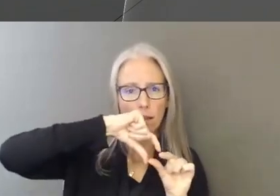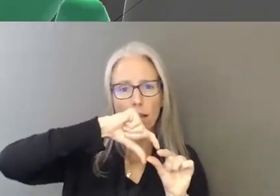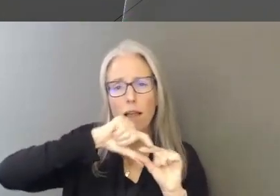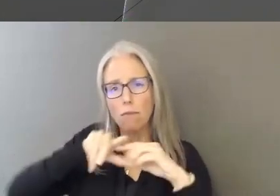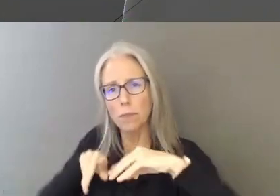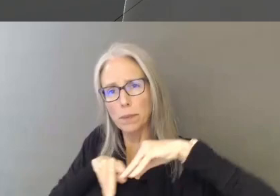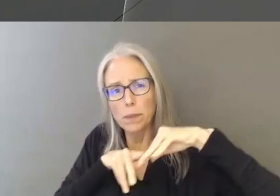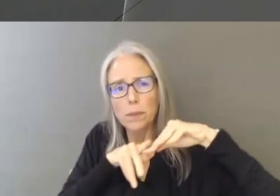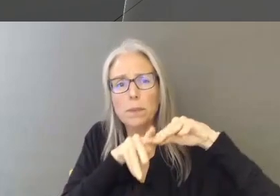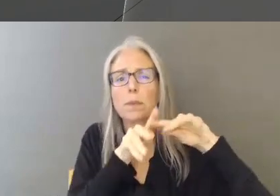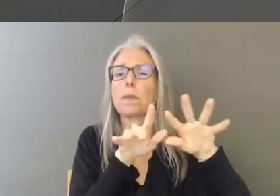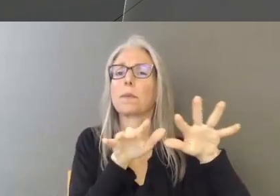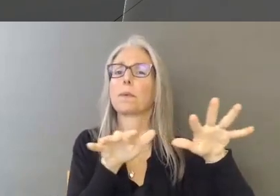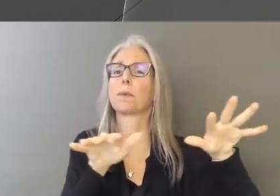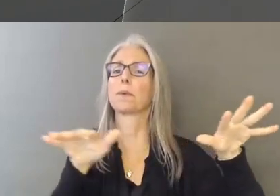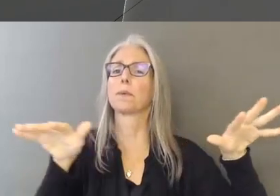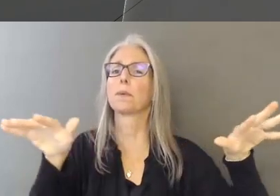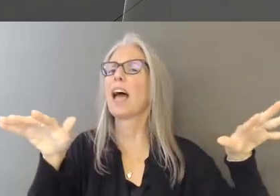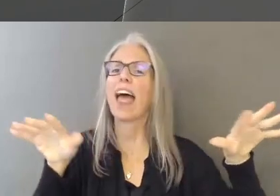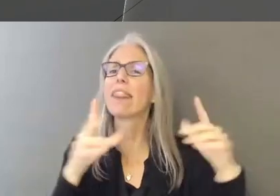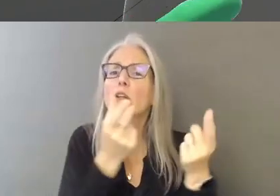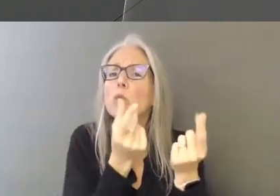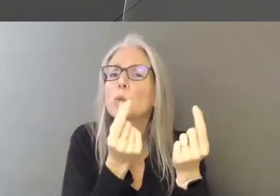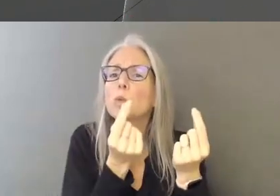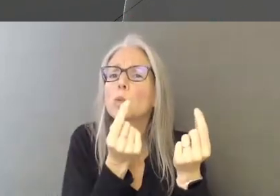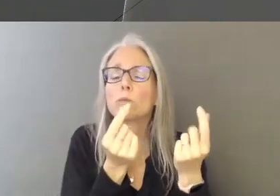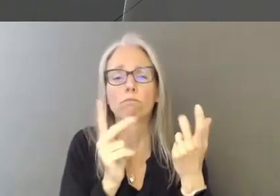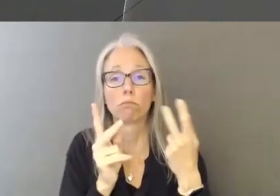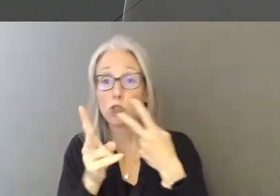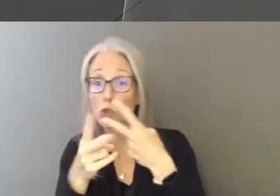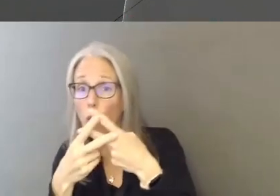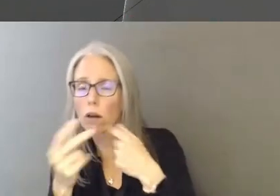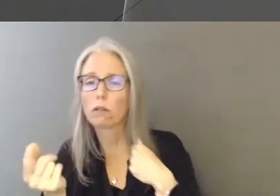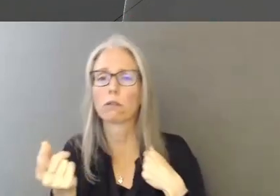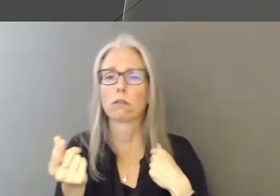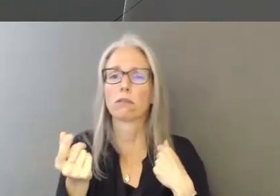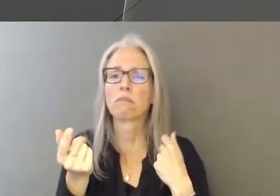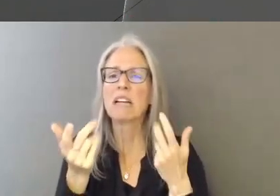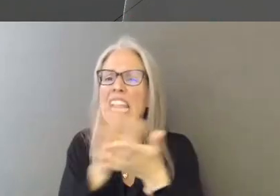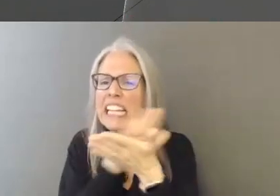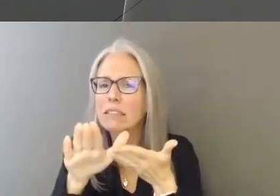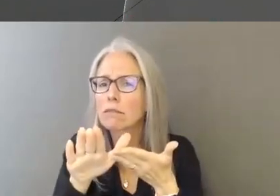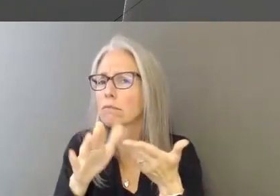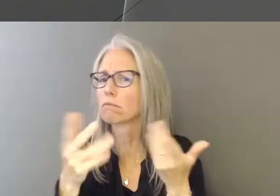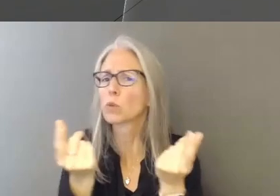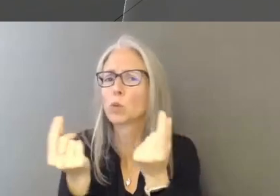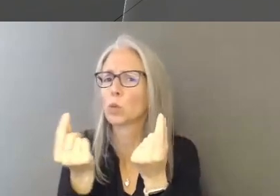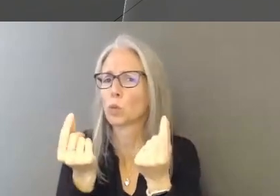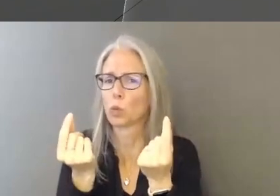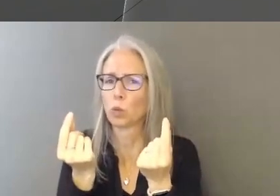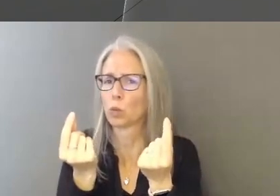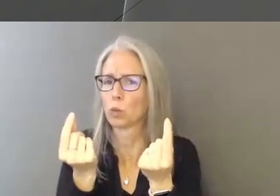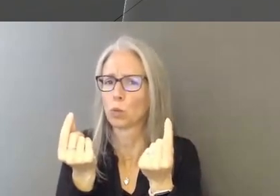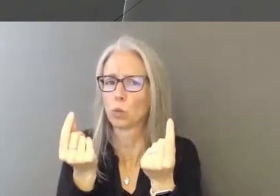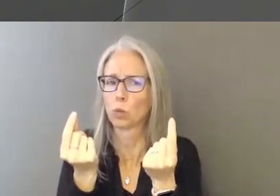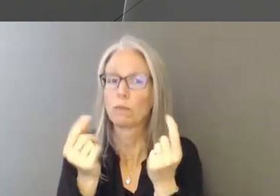your liver decides to do, what to do with all these nutrients. Do we store them? Do we detoxify them? Things like that. But that ultimately comes from